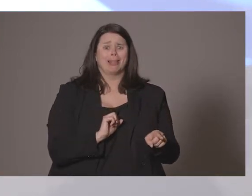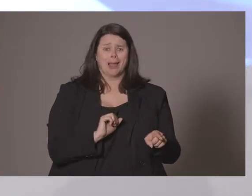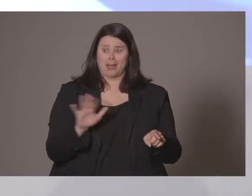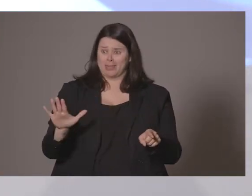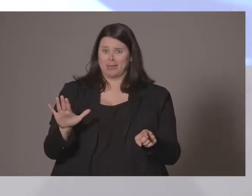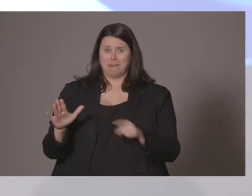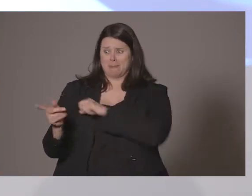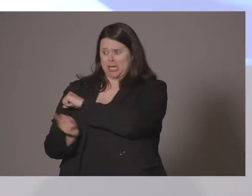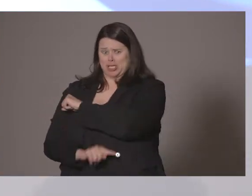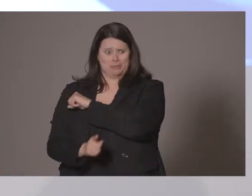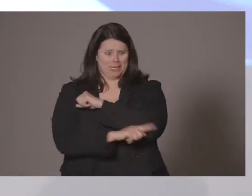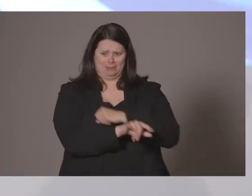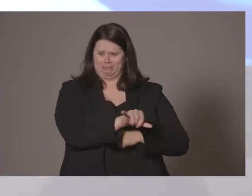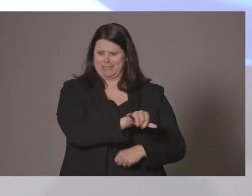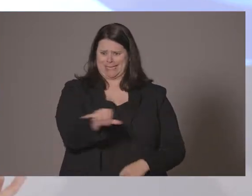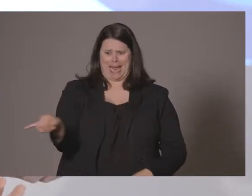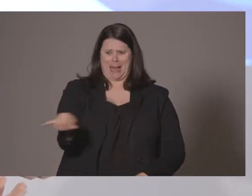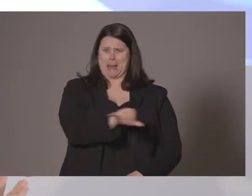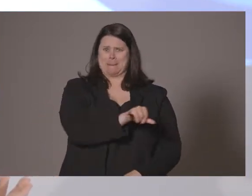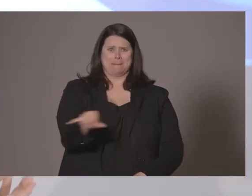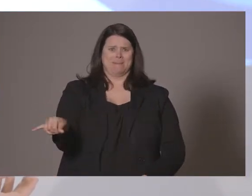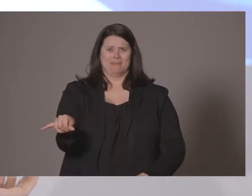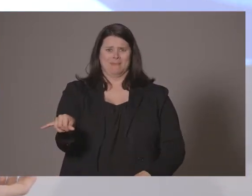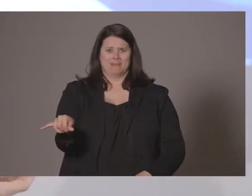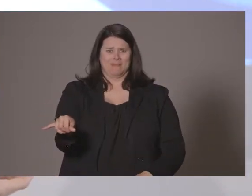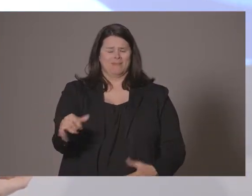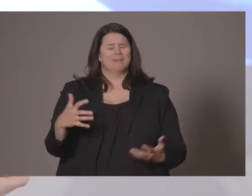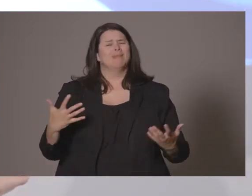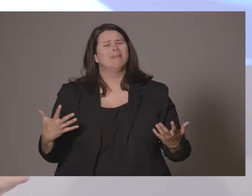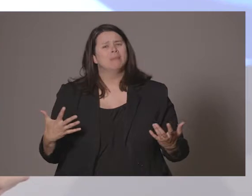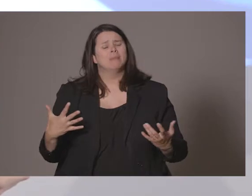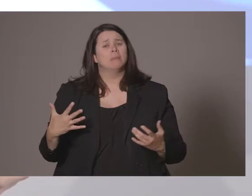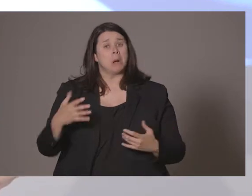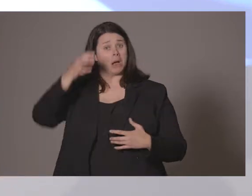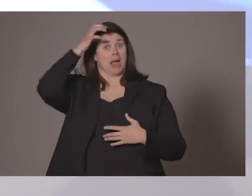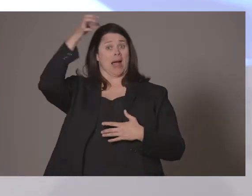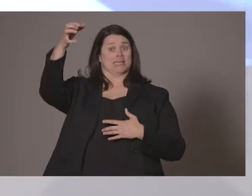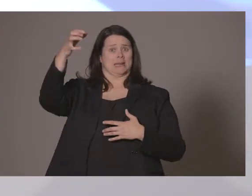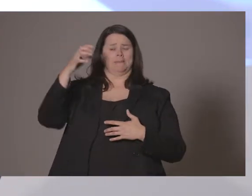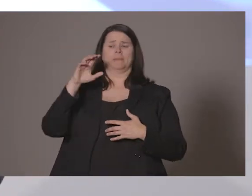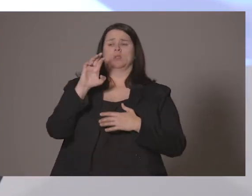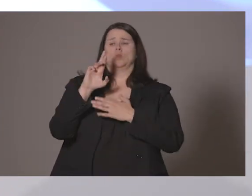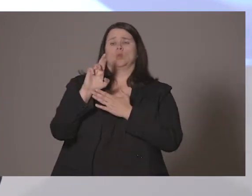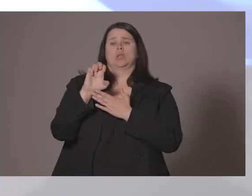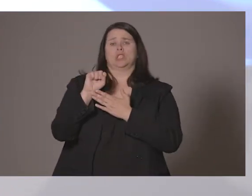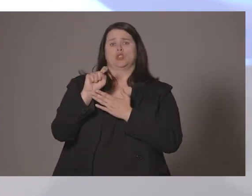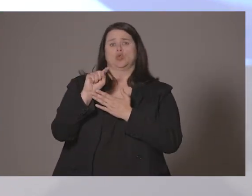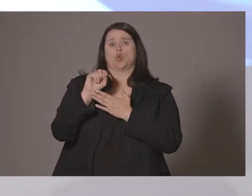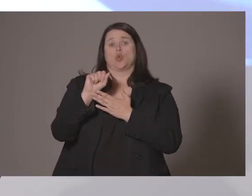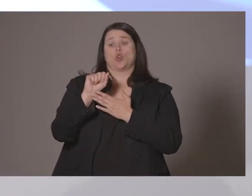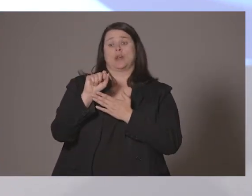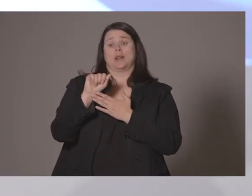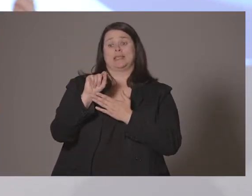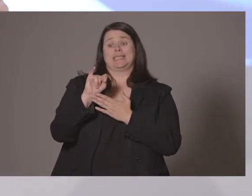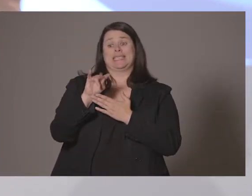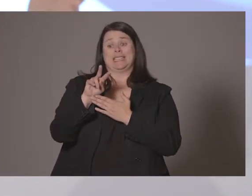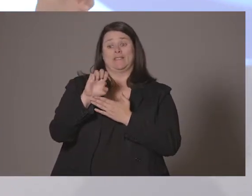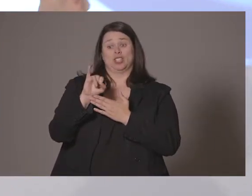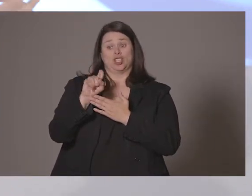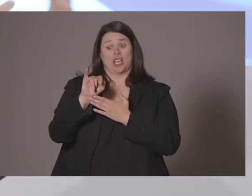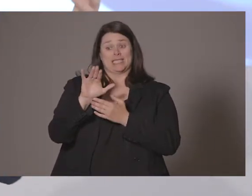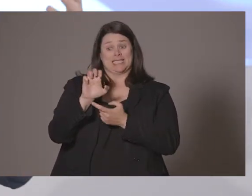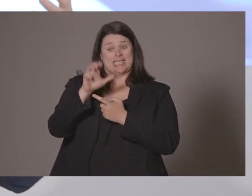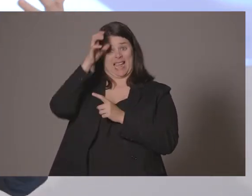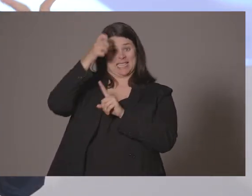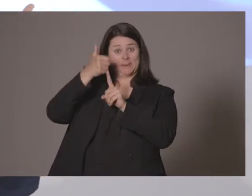So the concept of restorative justice is really good, but we don't actually